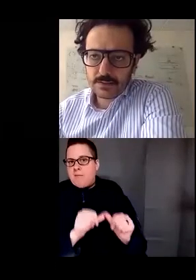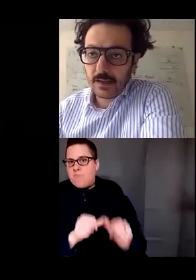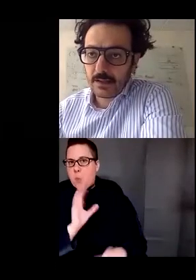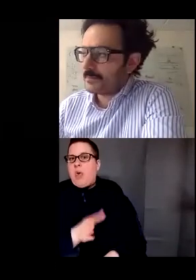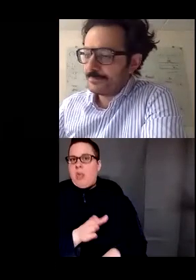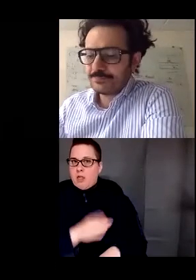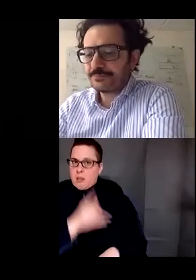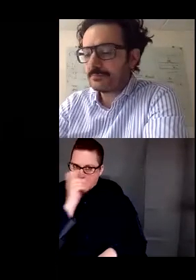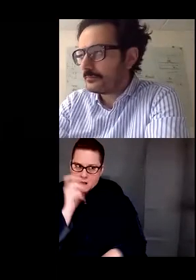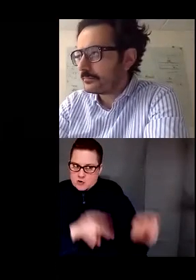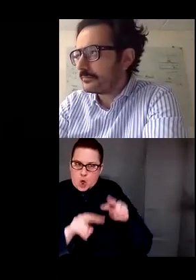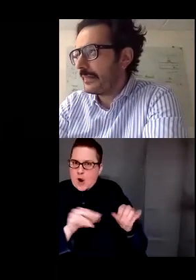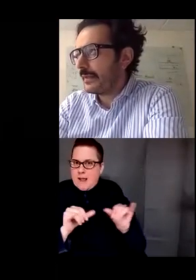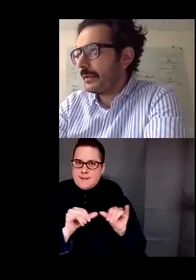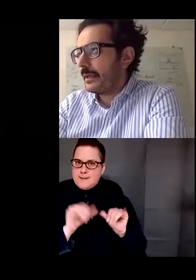its size.